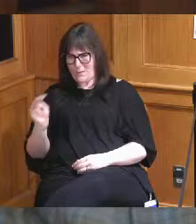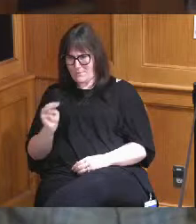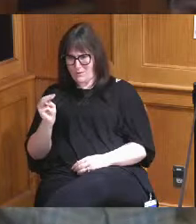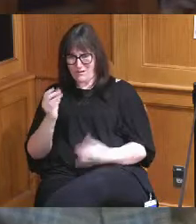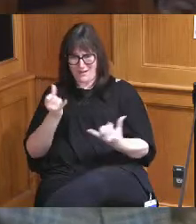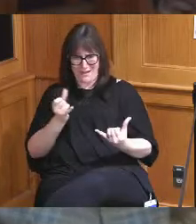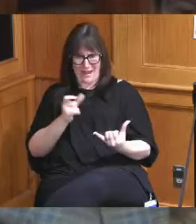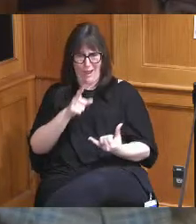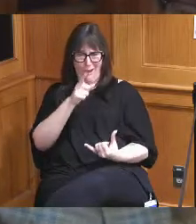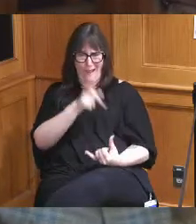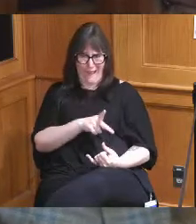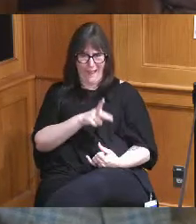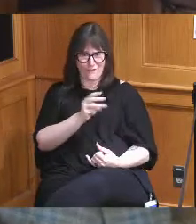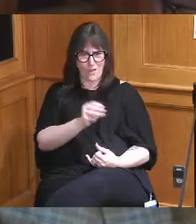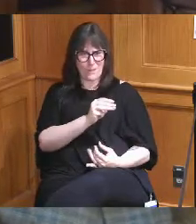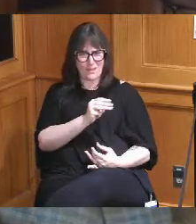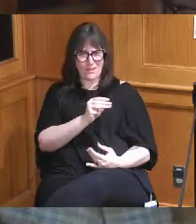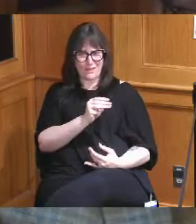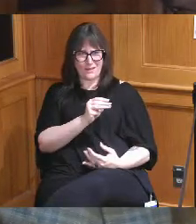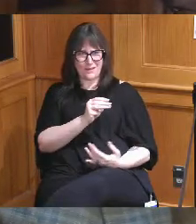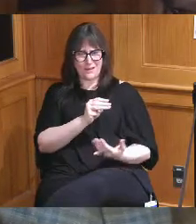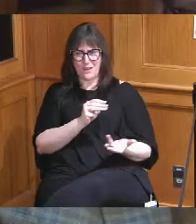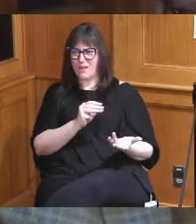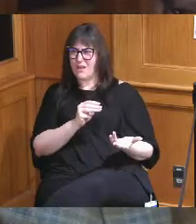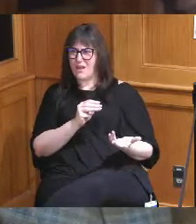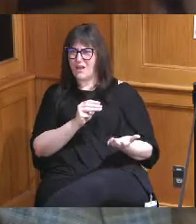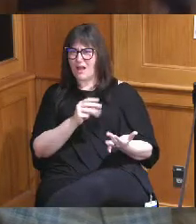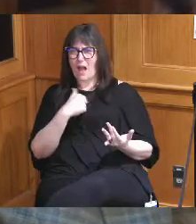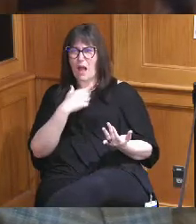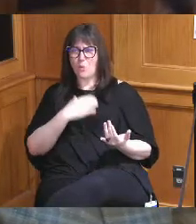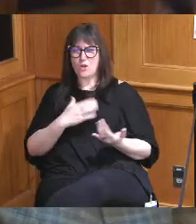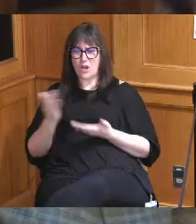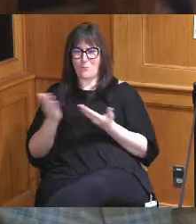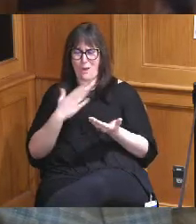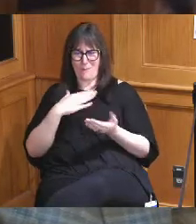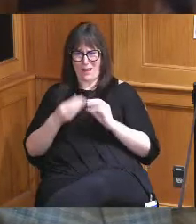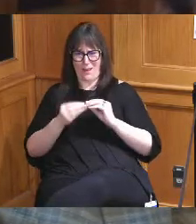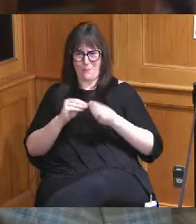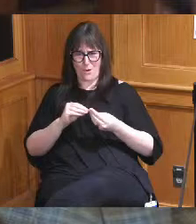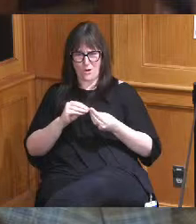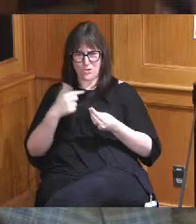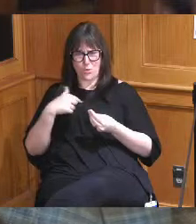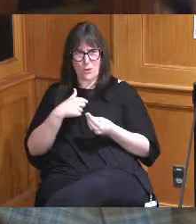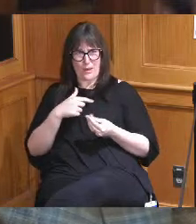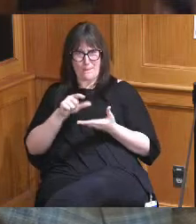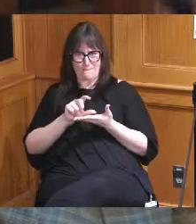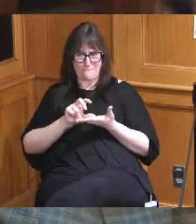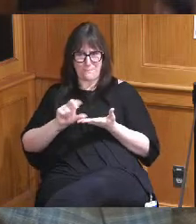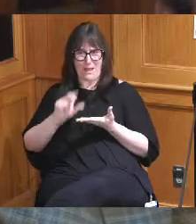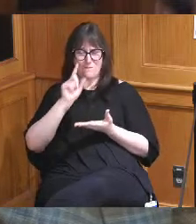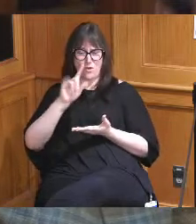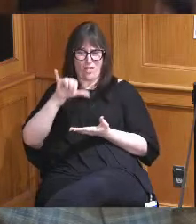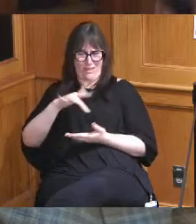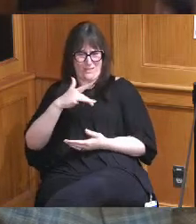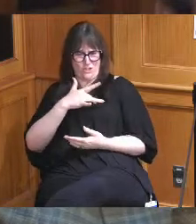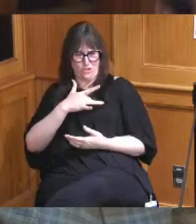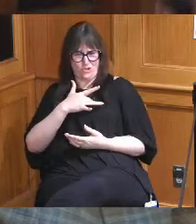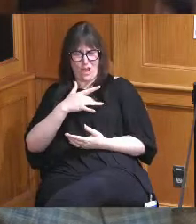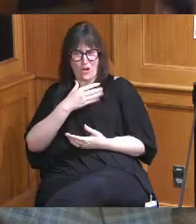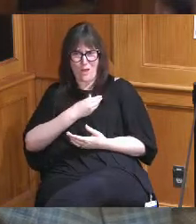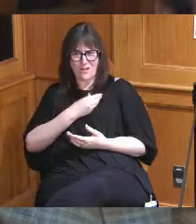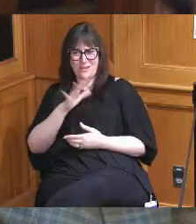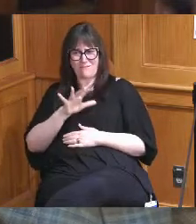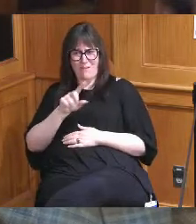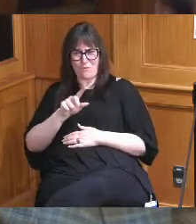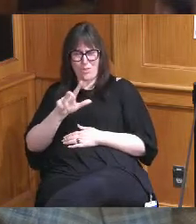here with $500,000. Then we got, I wish I would have brought my numbers, what we paid into for this Generosity